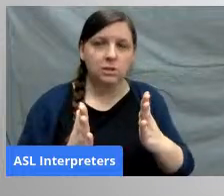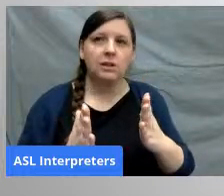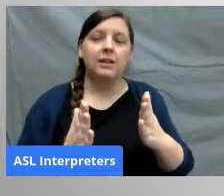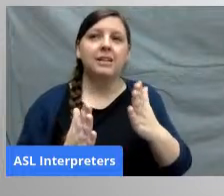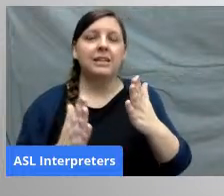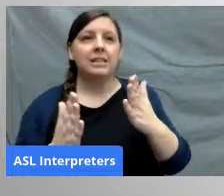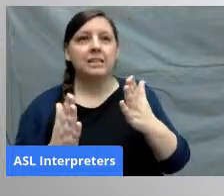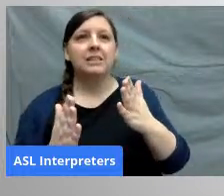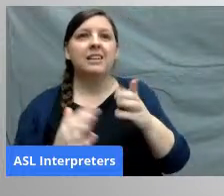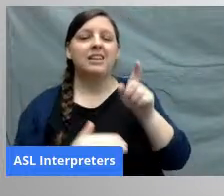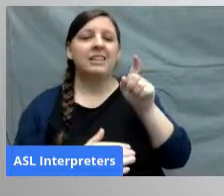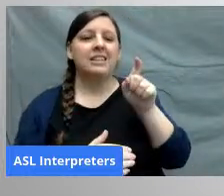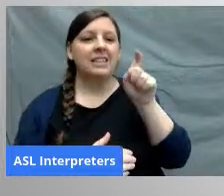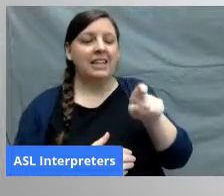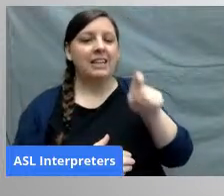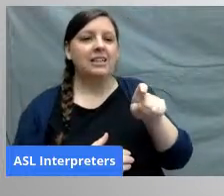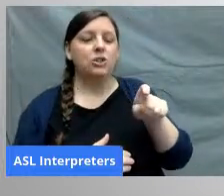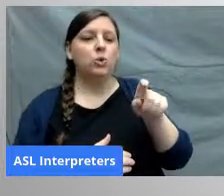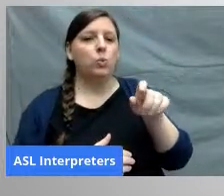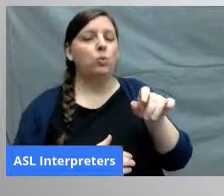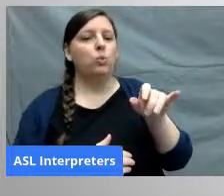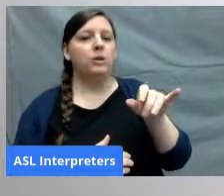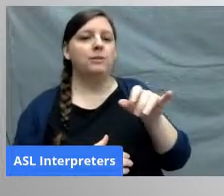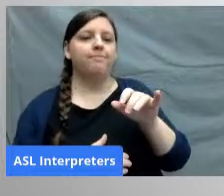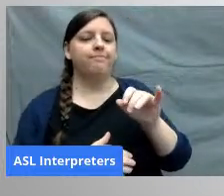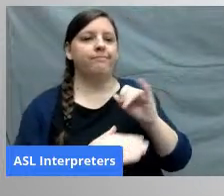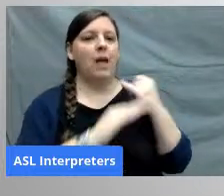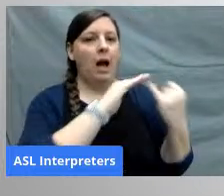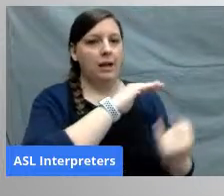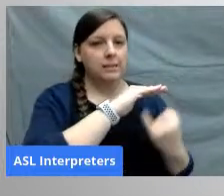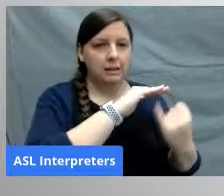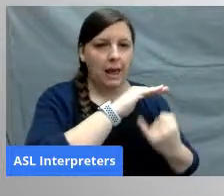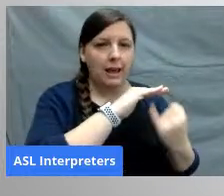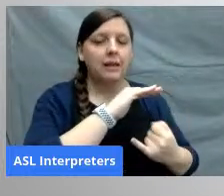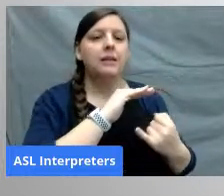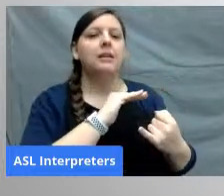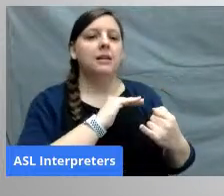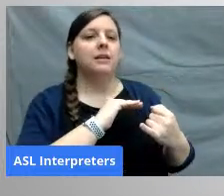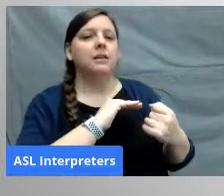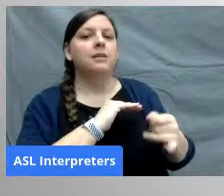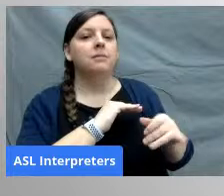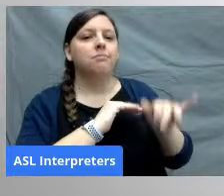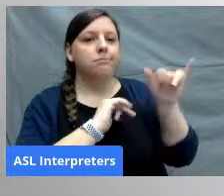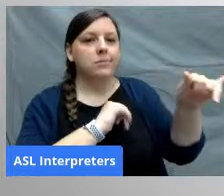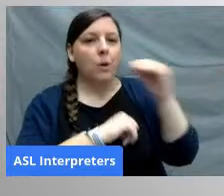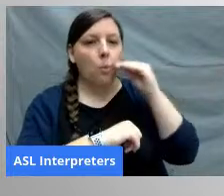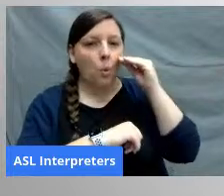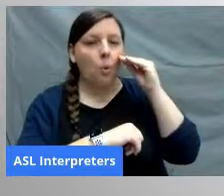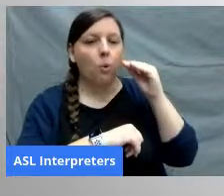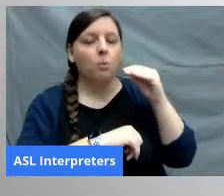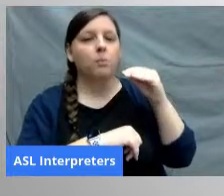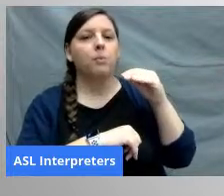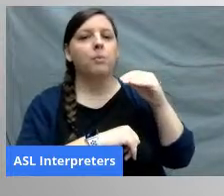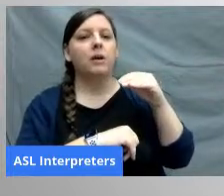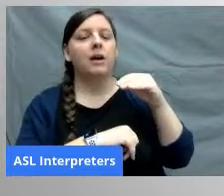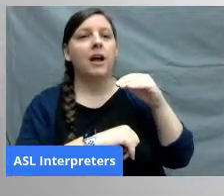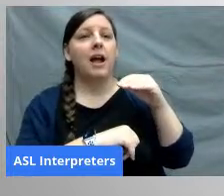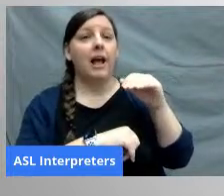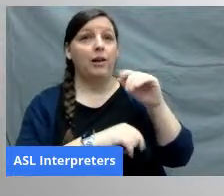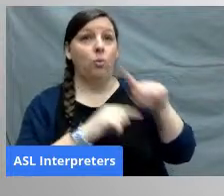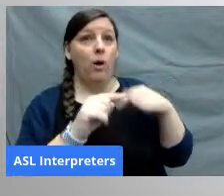to isolate or having to quarantine. And when we did not have enough buses, either students arrived home